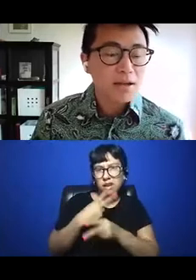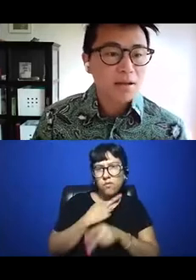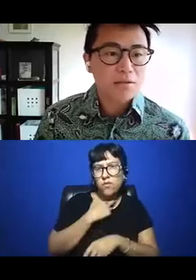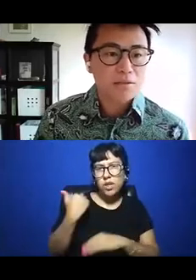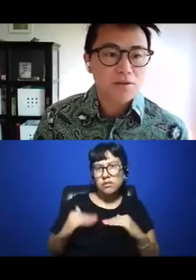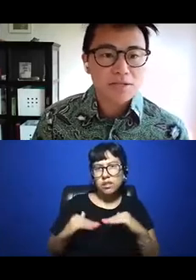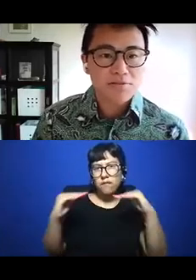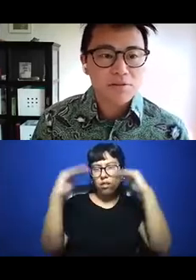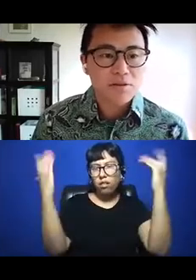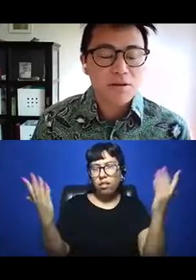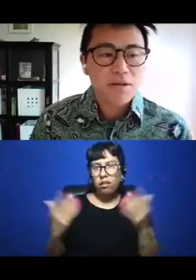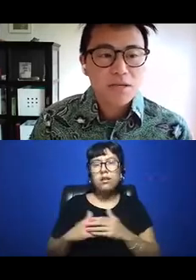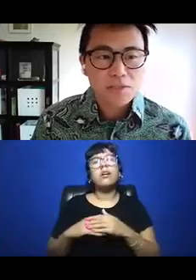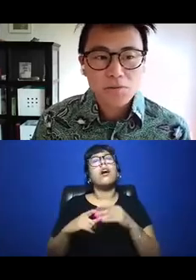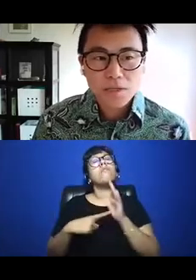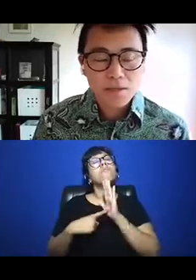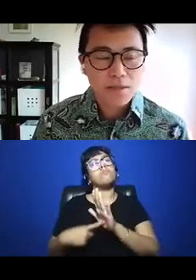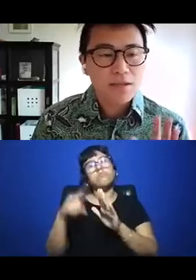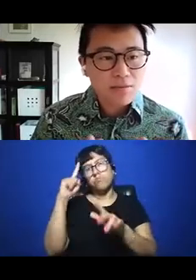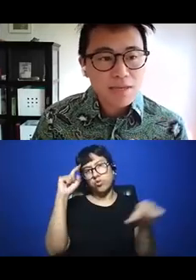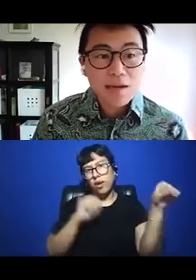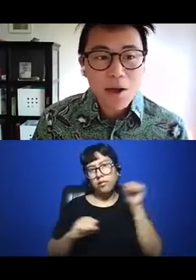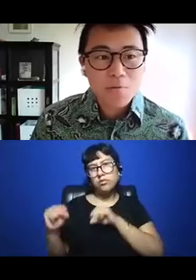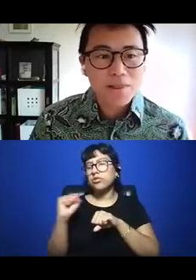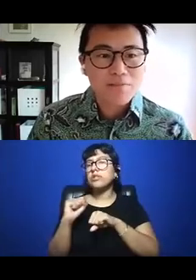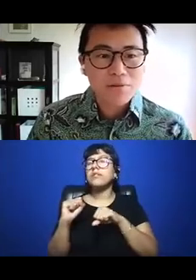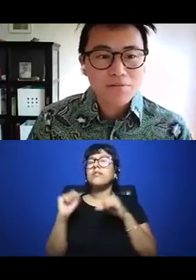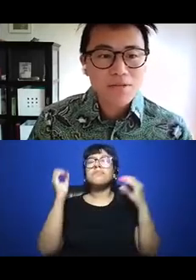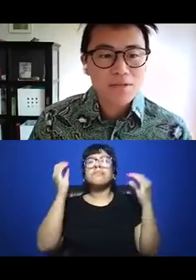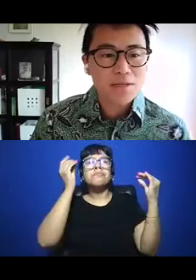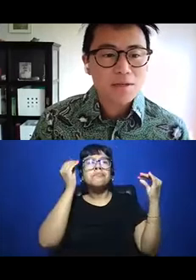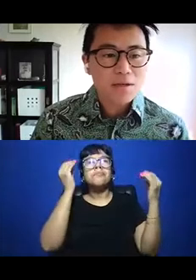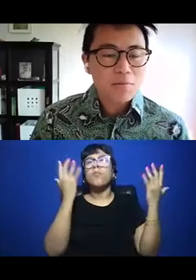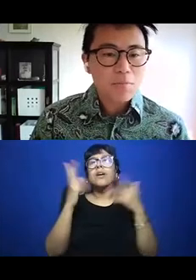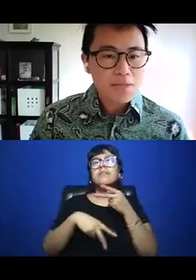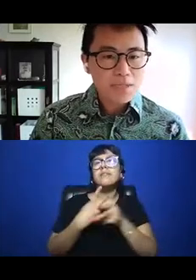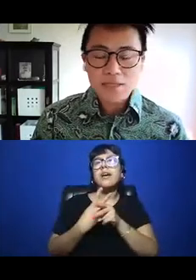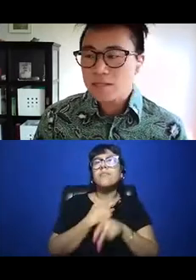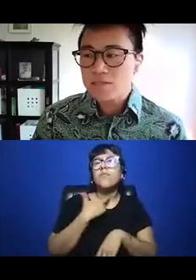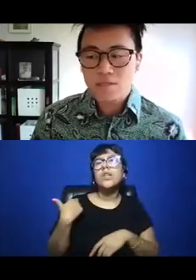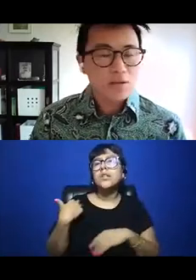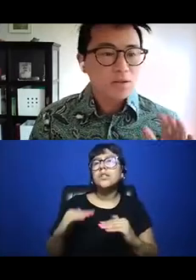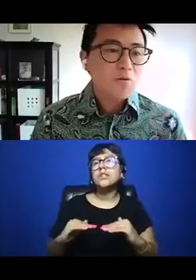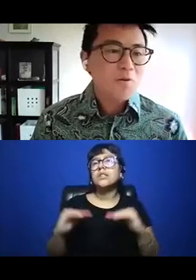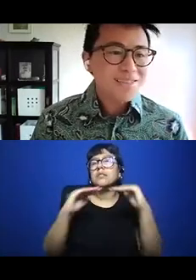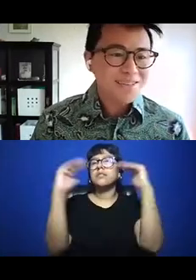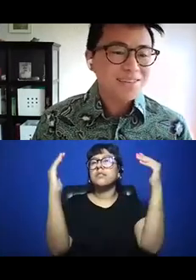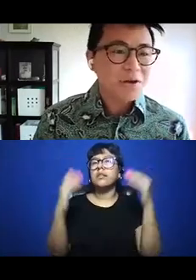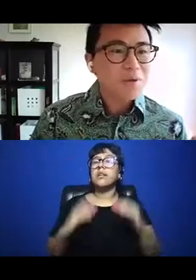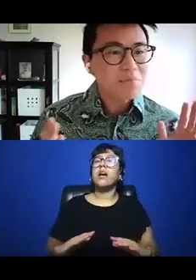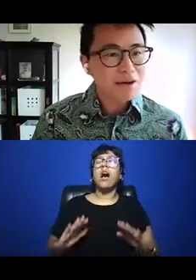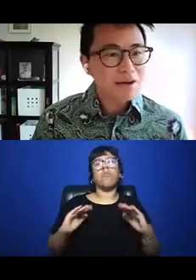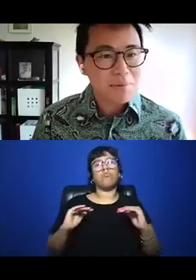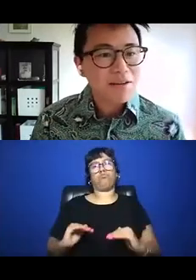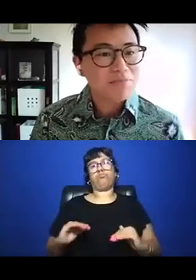share again a strategy for choosing, like thinking about what level of risk. But basically there's low risk is,